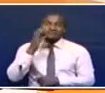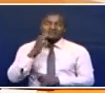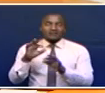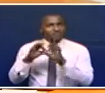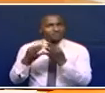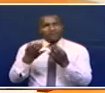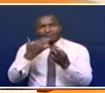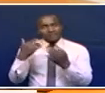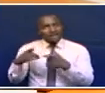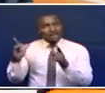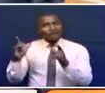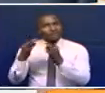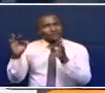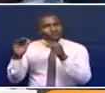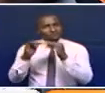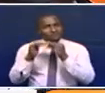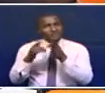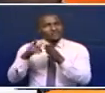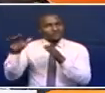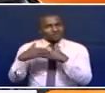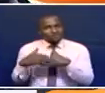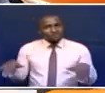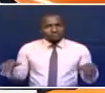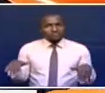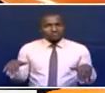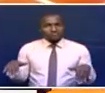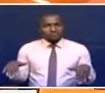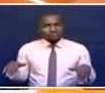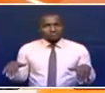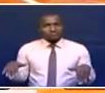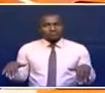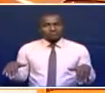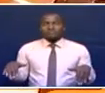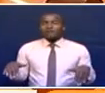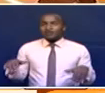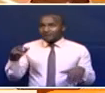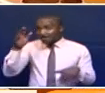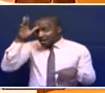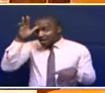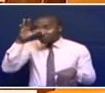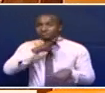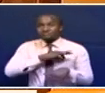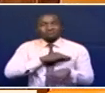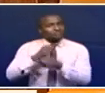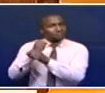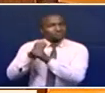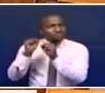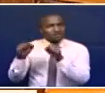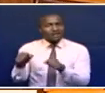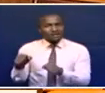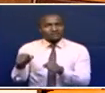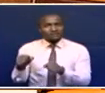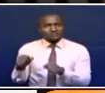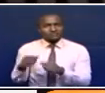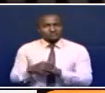free and fair nomination and leave yourself out of it? All the gains Kanu has made will then be safeguarded. And he